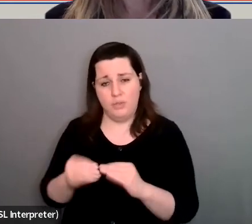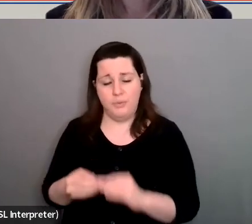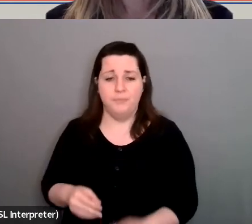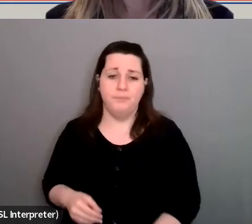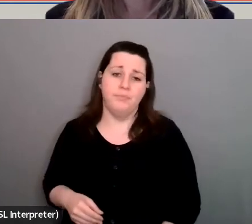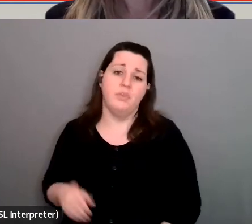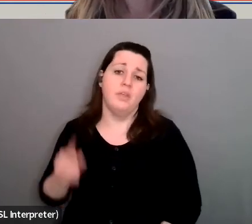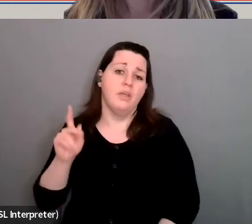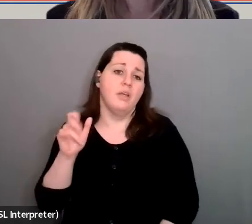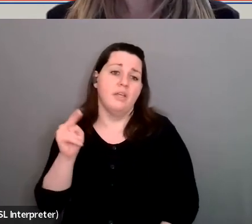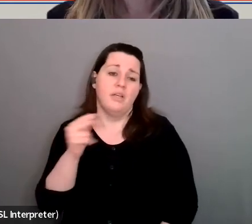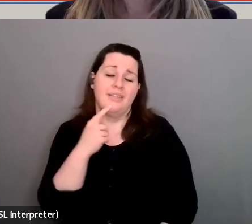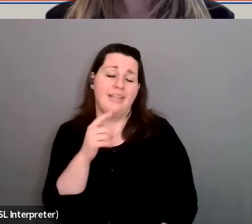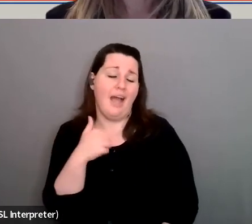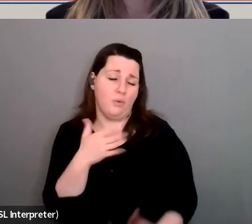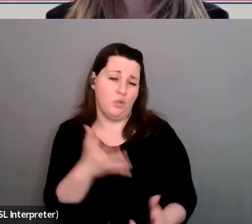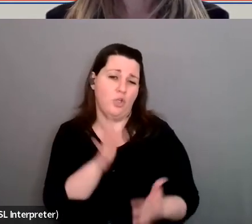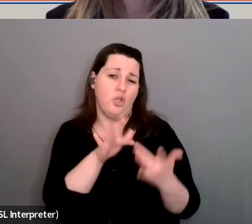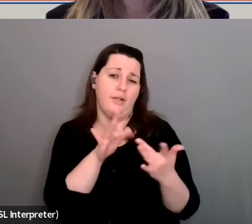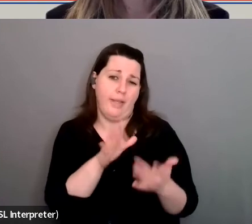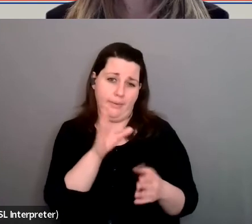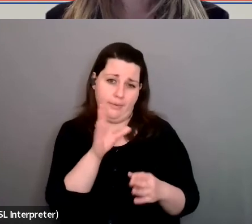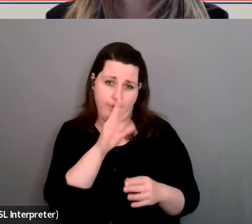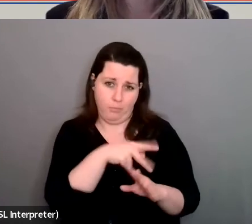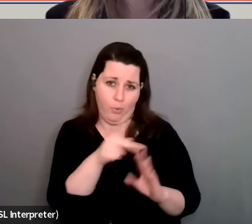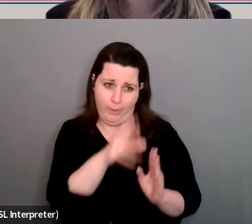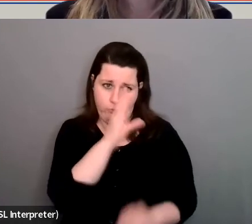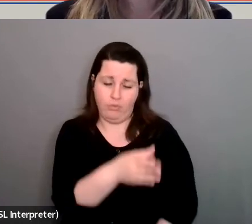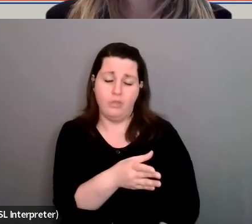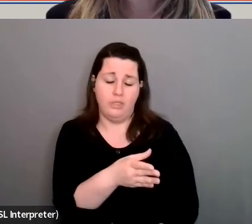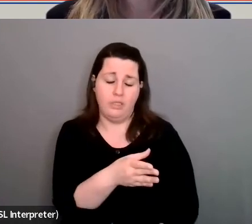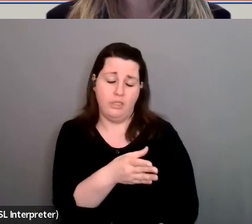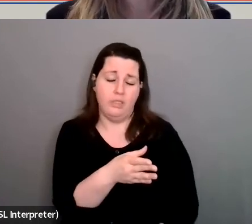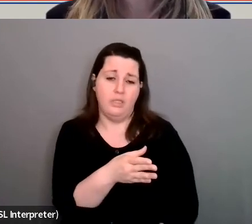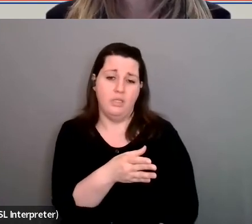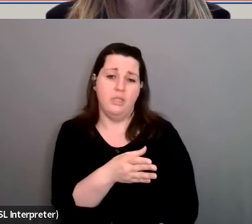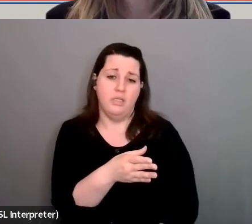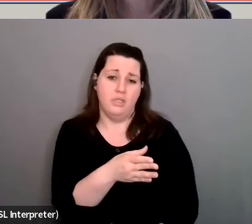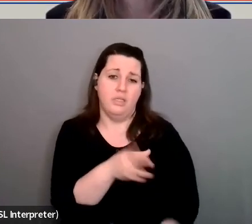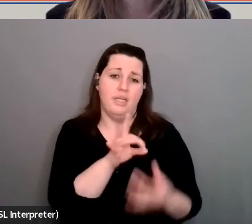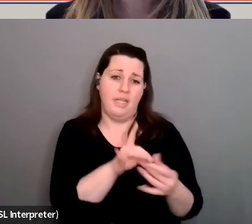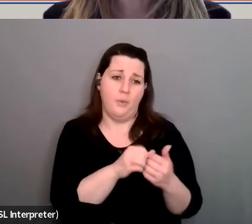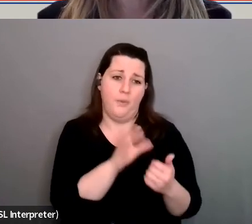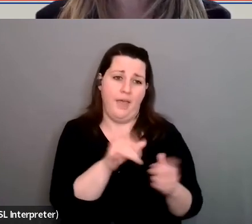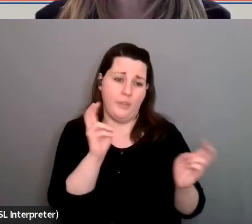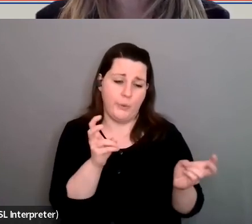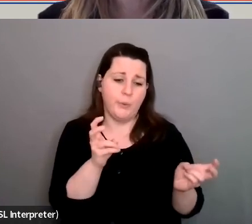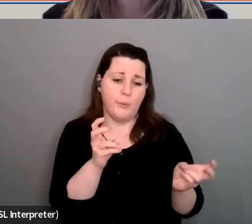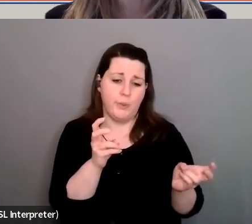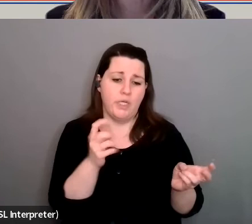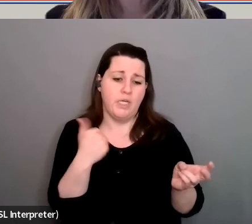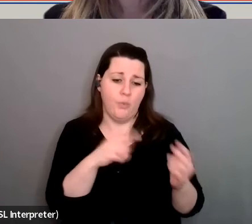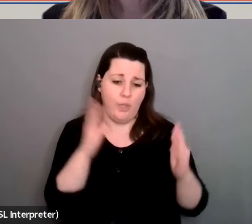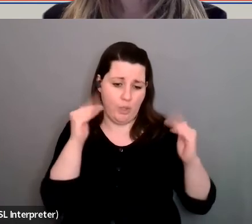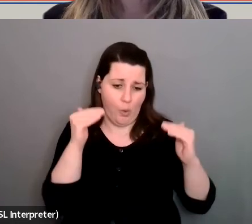would encourage reaching out to the program directly, you know, on that very particular issue. And we hope to, over